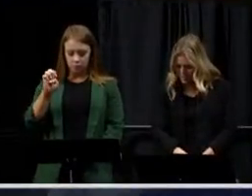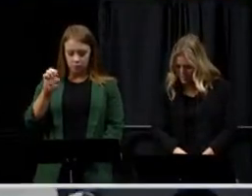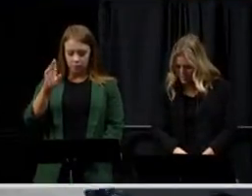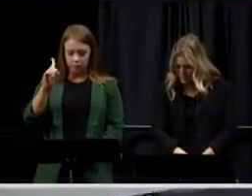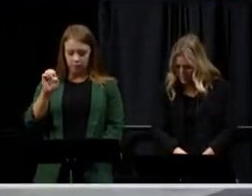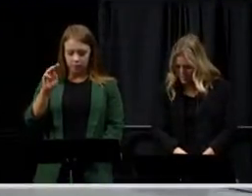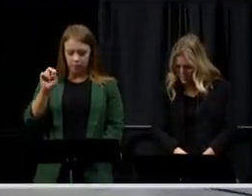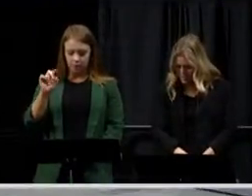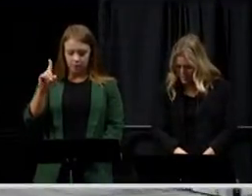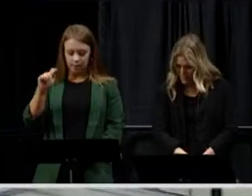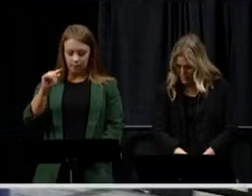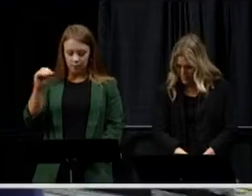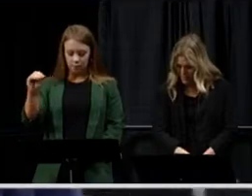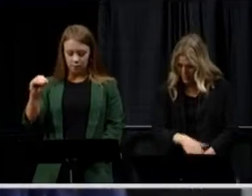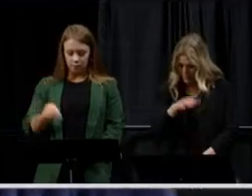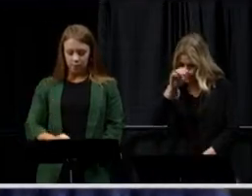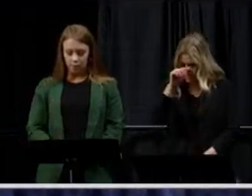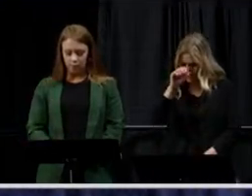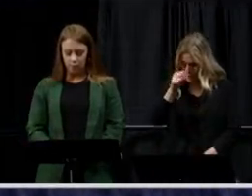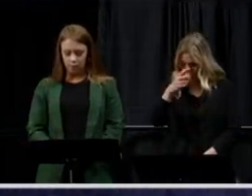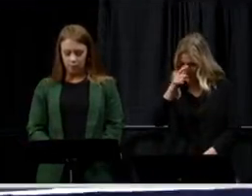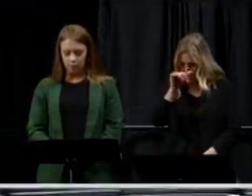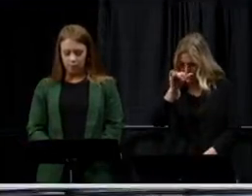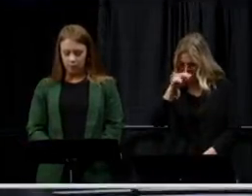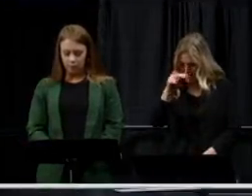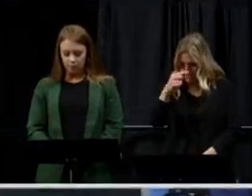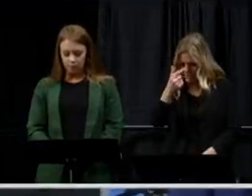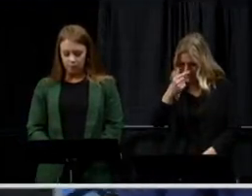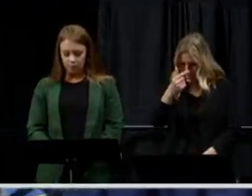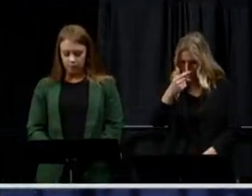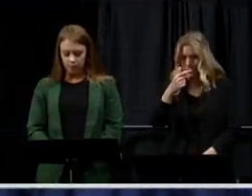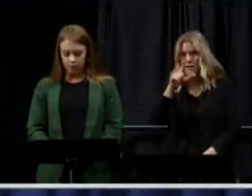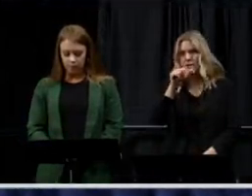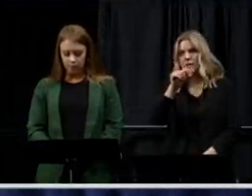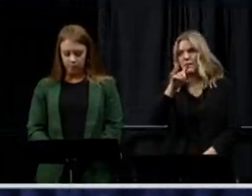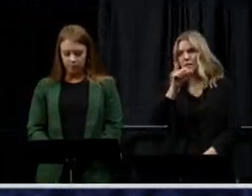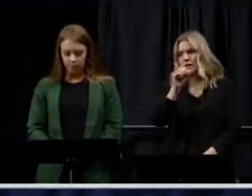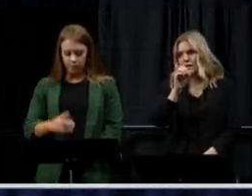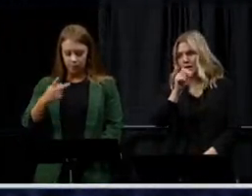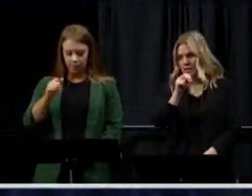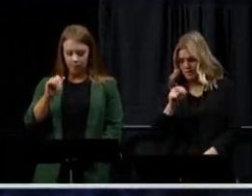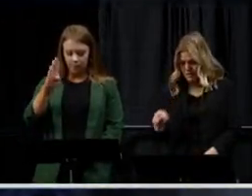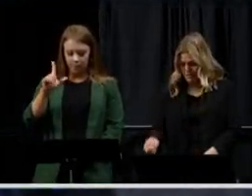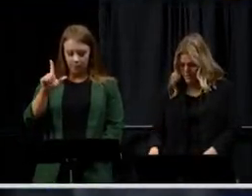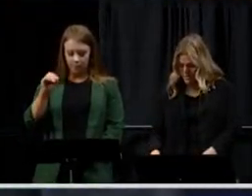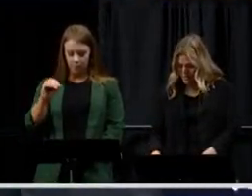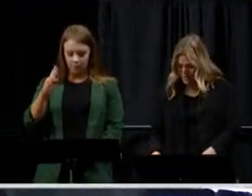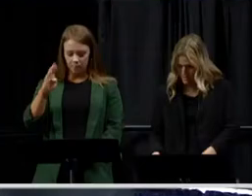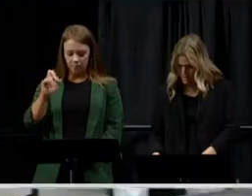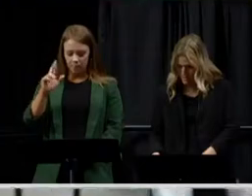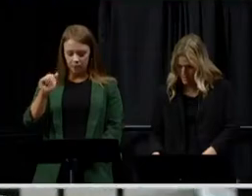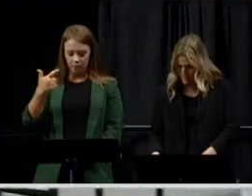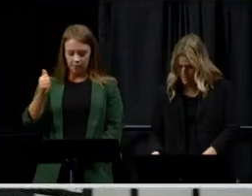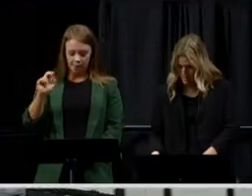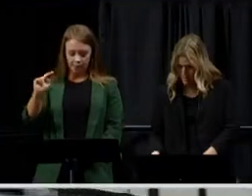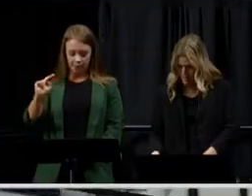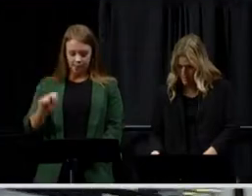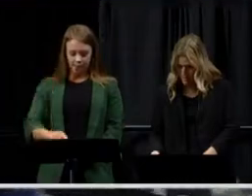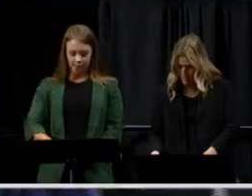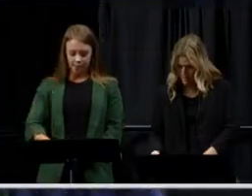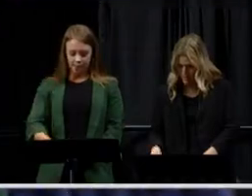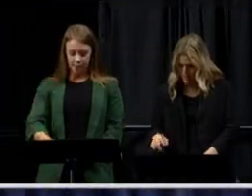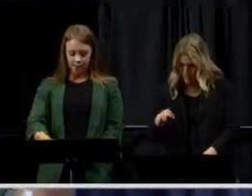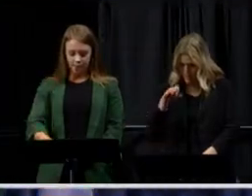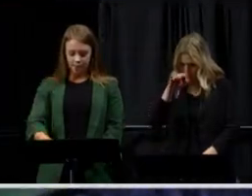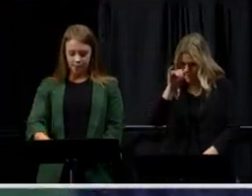DiBenedetto. Ashlyn Grace Gladson. Pablo Fedrani Barragan.